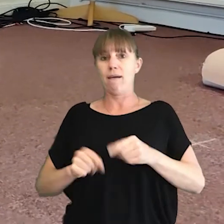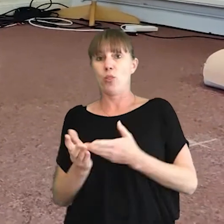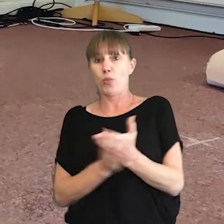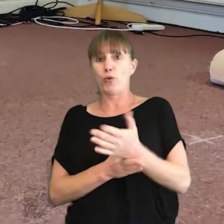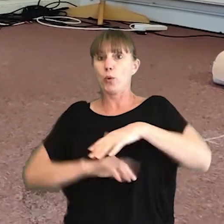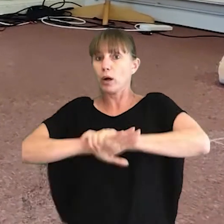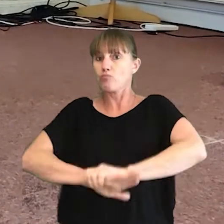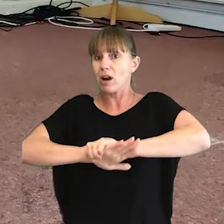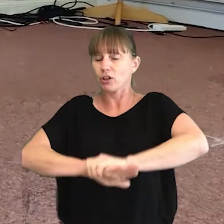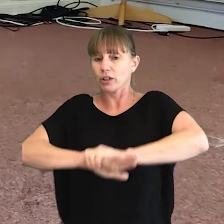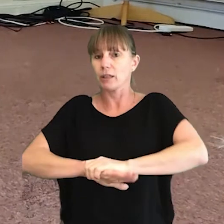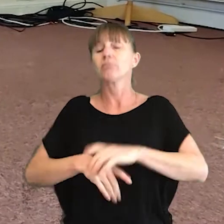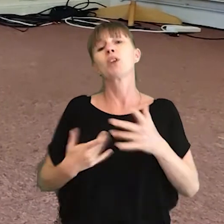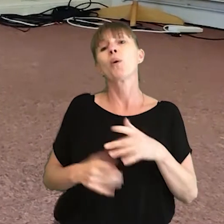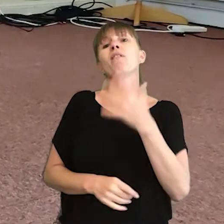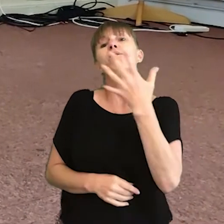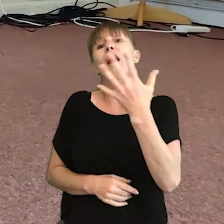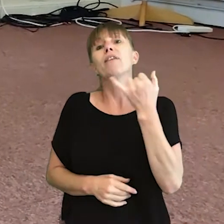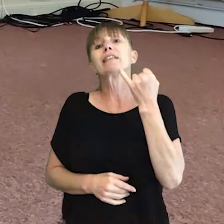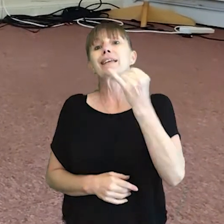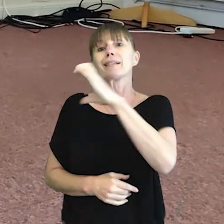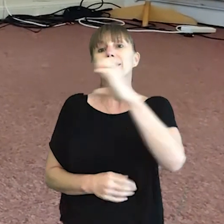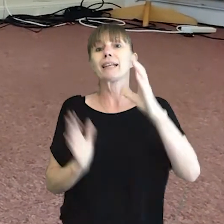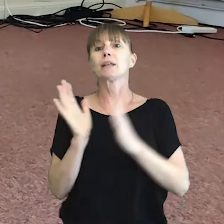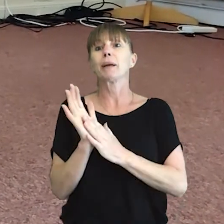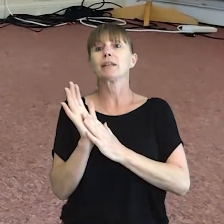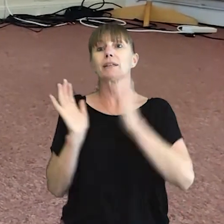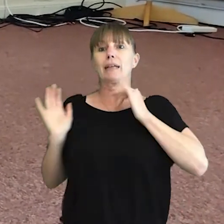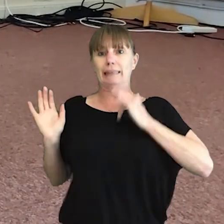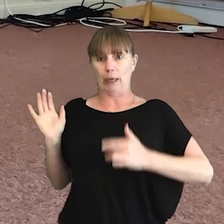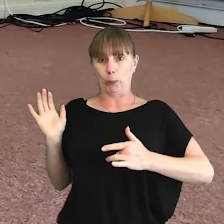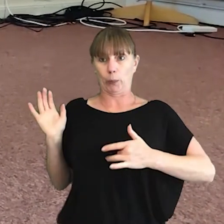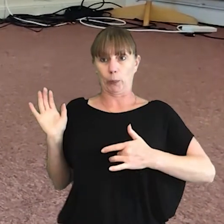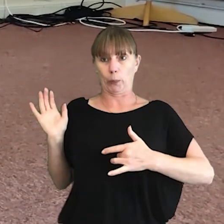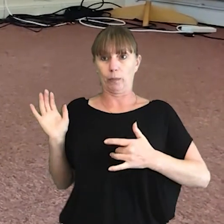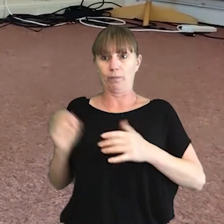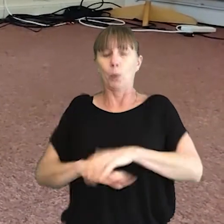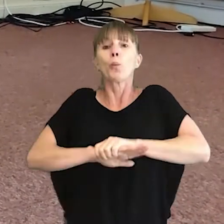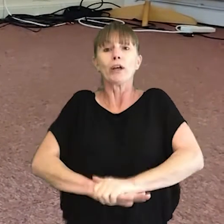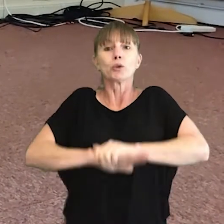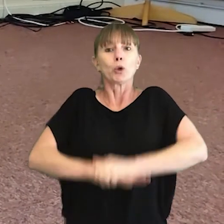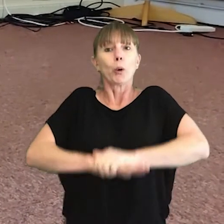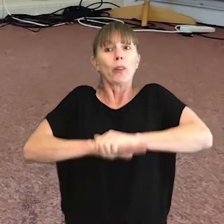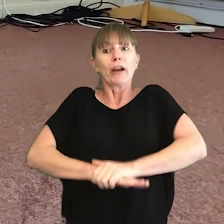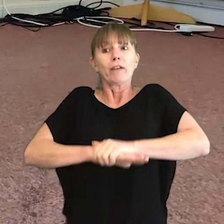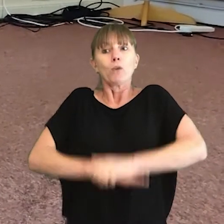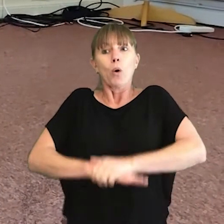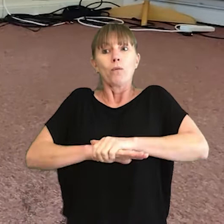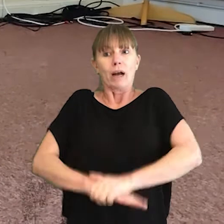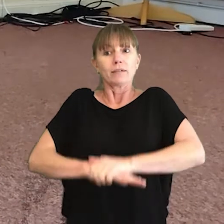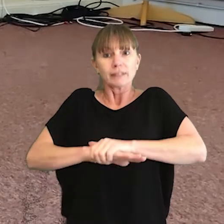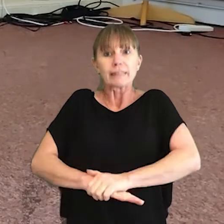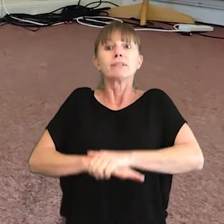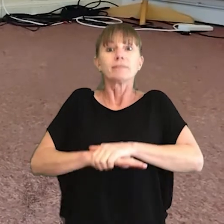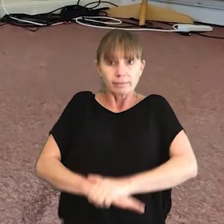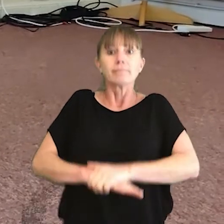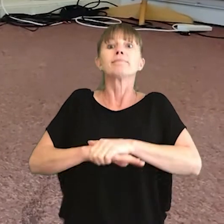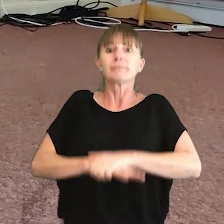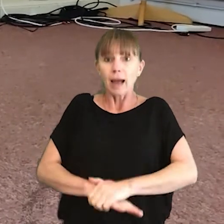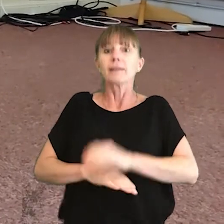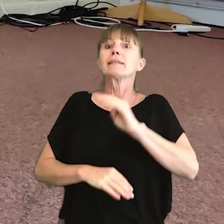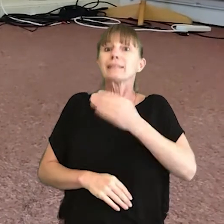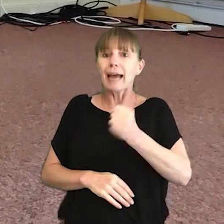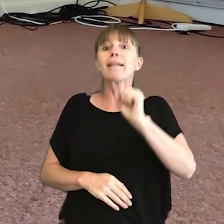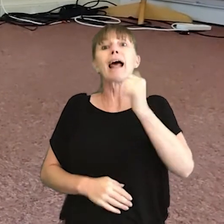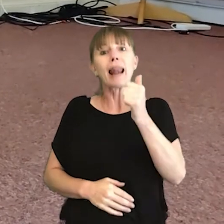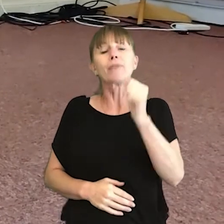So we're going to go 5 to 6 centimetres down, which looks a bit like this. 1, 2, 3, 4, 5, 6, 7, 8,